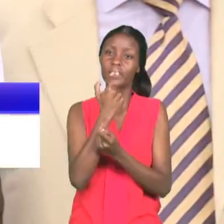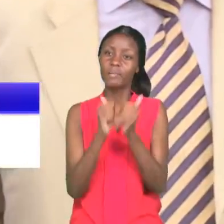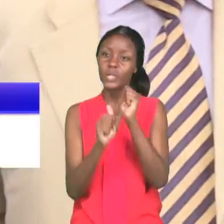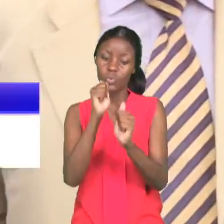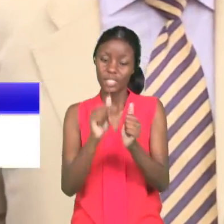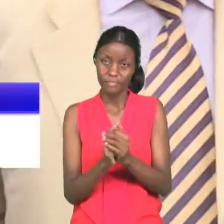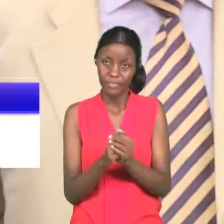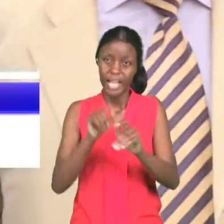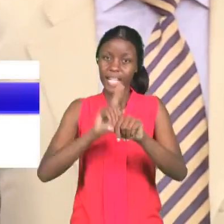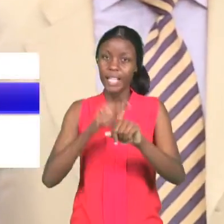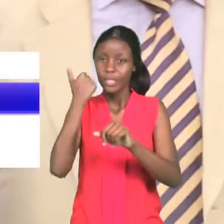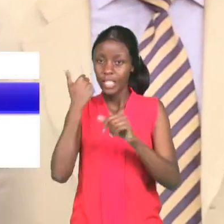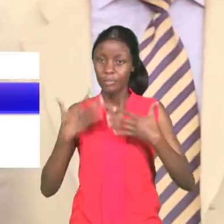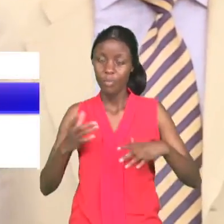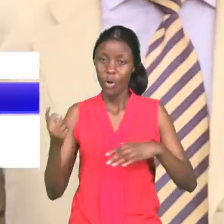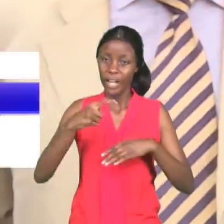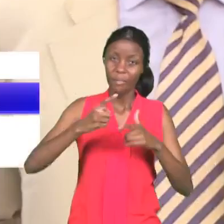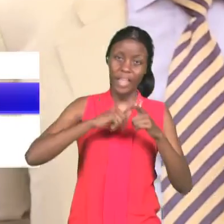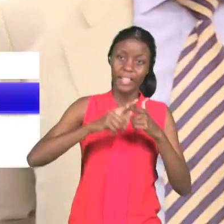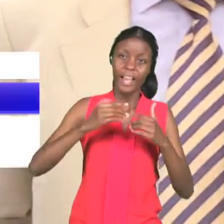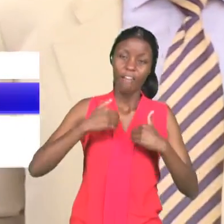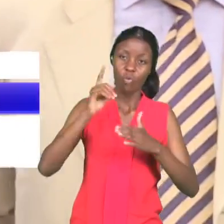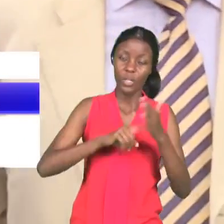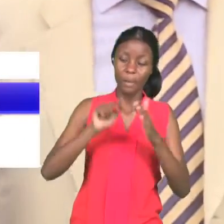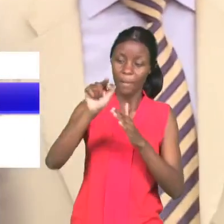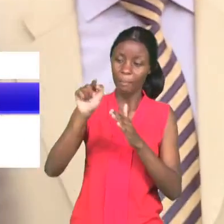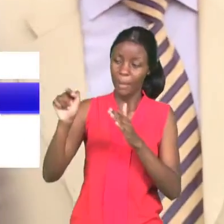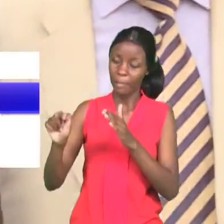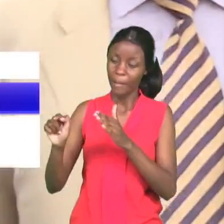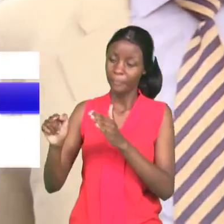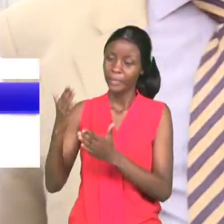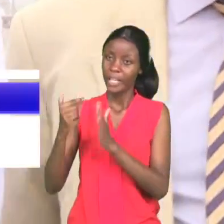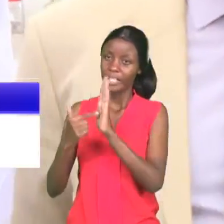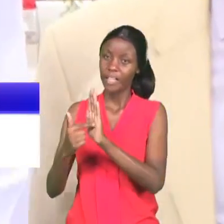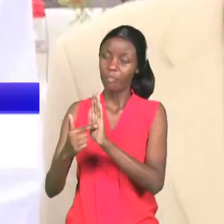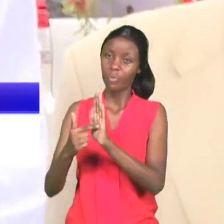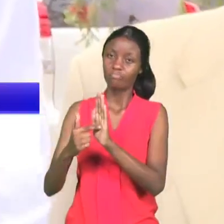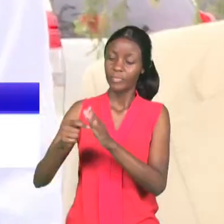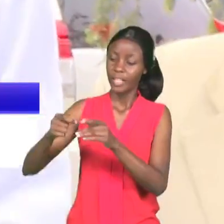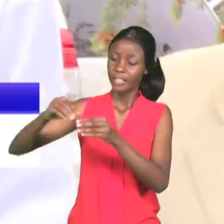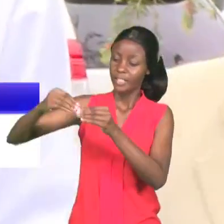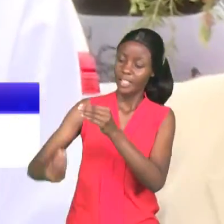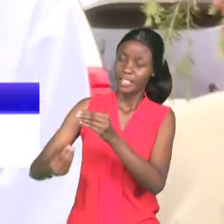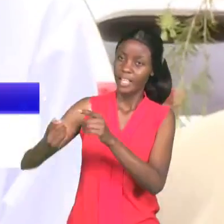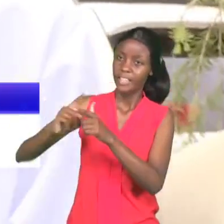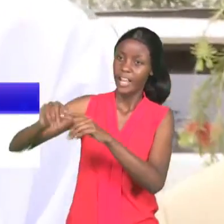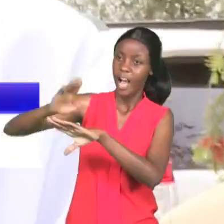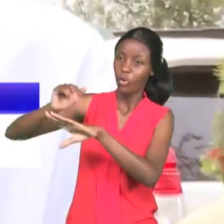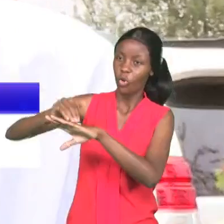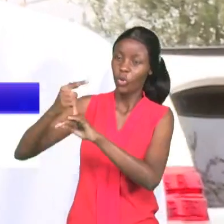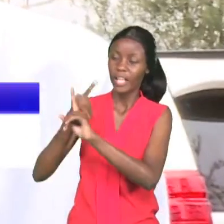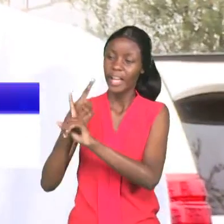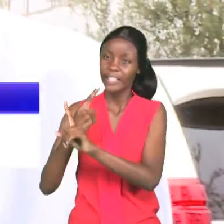in, he'll meet the vendor machine, pick a ticket number, for example, A013, and this number will be called to at various